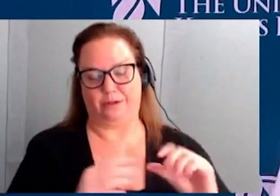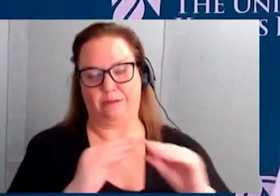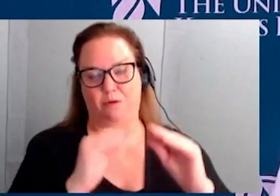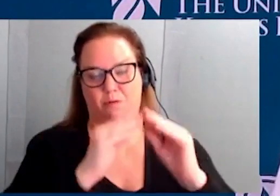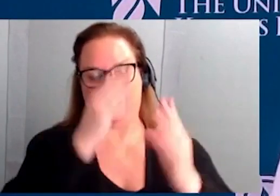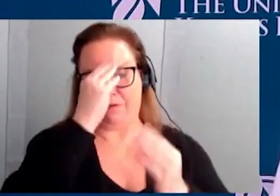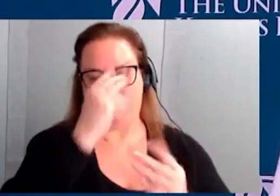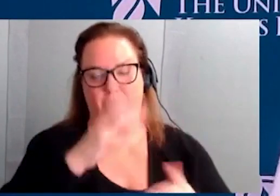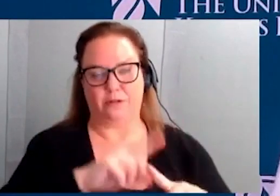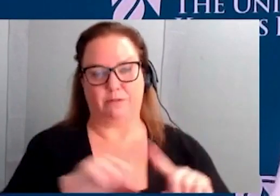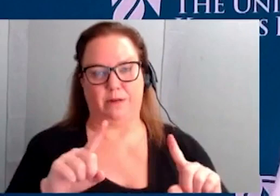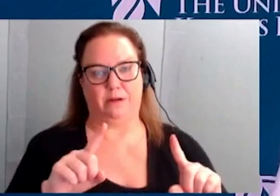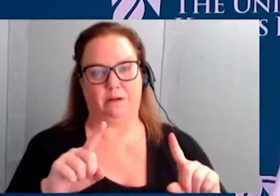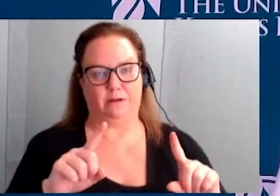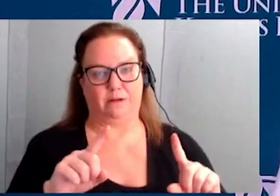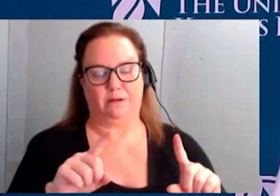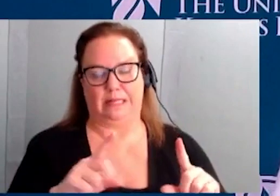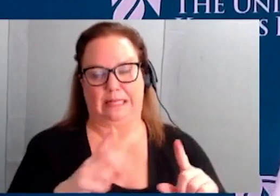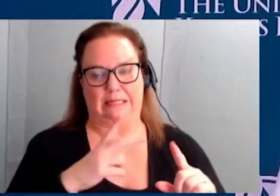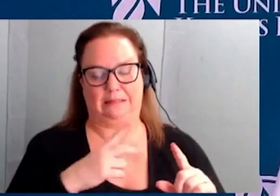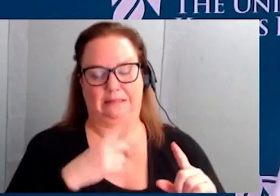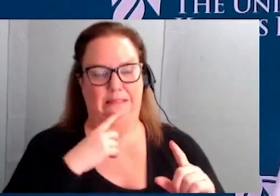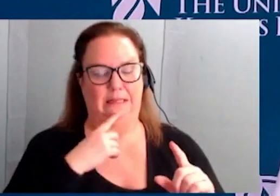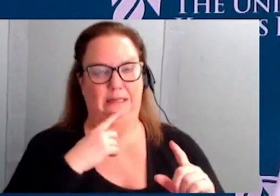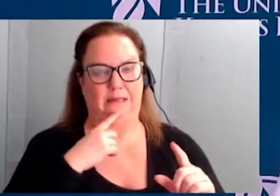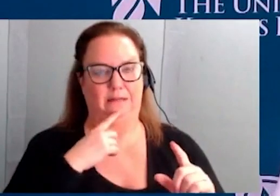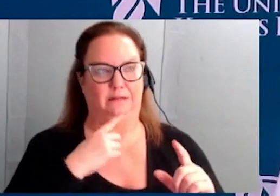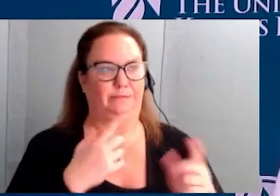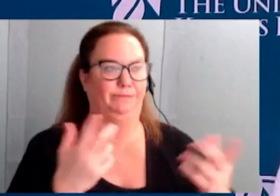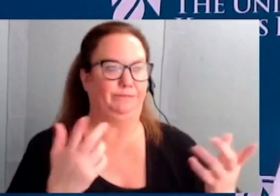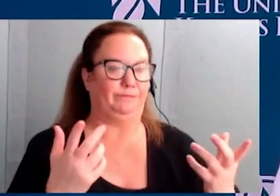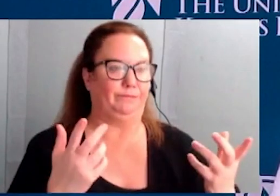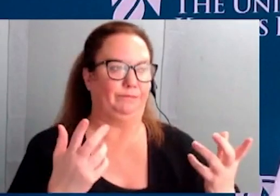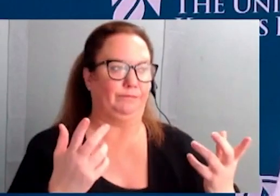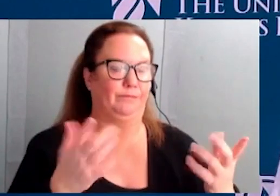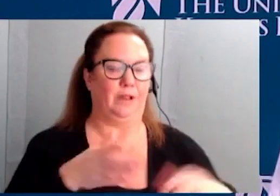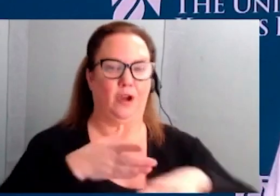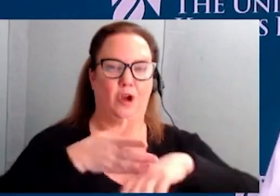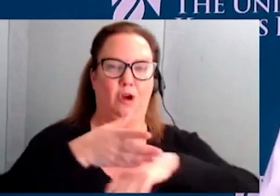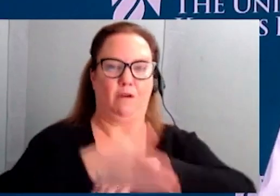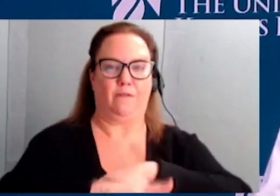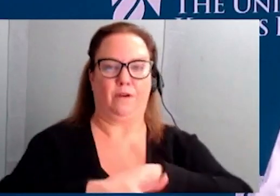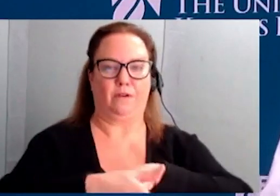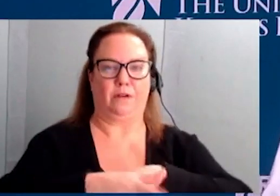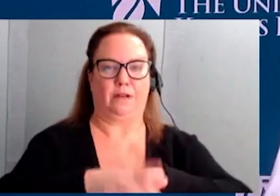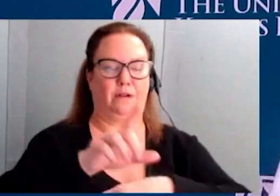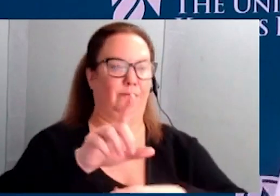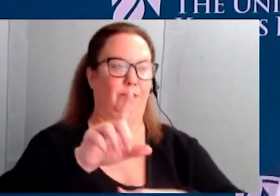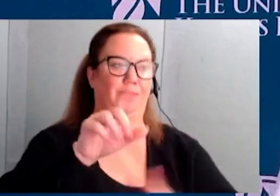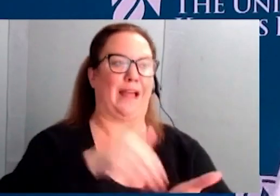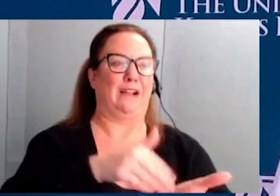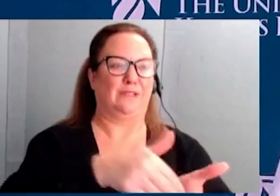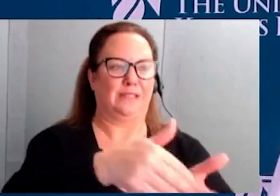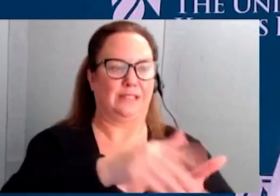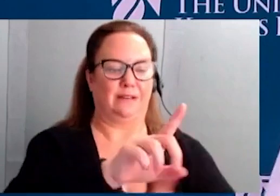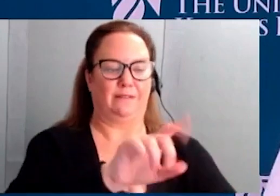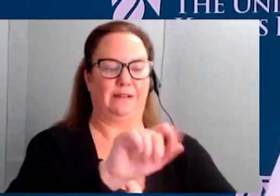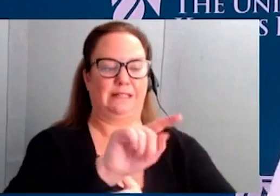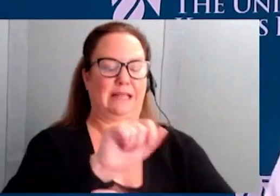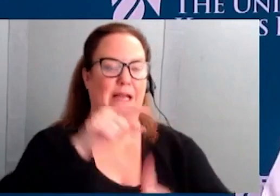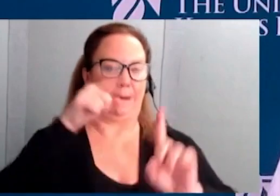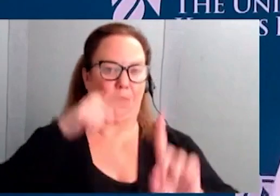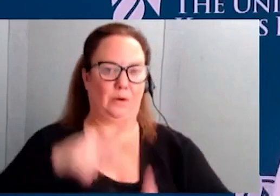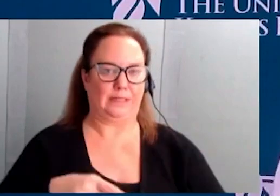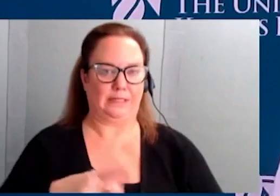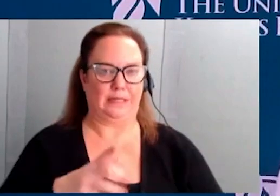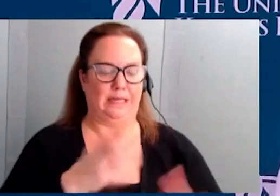have like I said, up to, it's over, it's thousands of data points, not only here